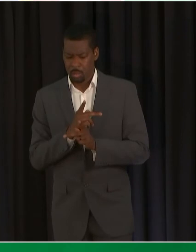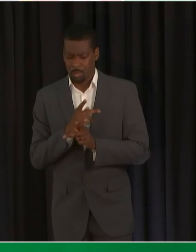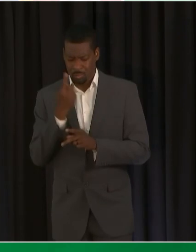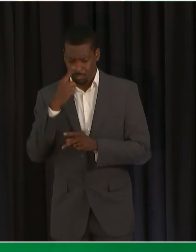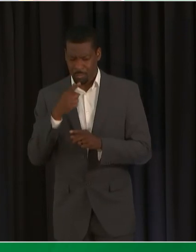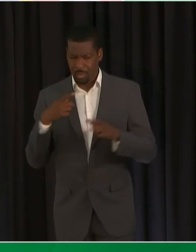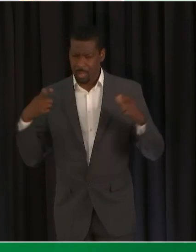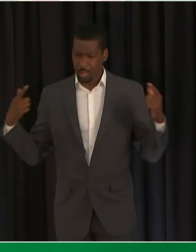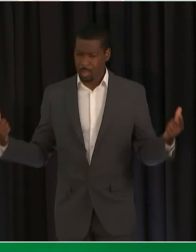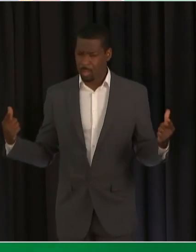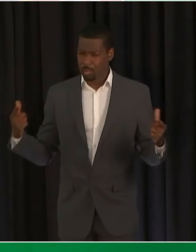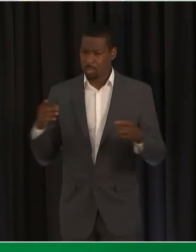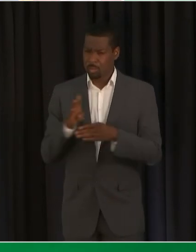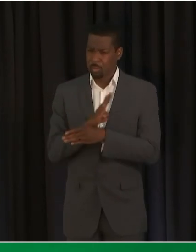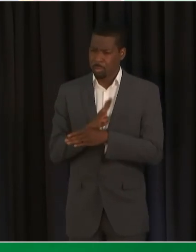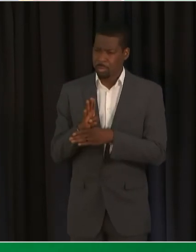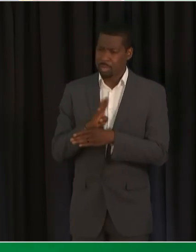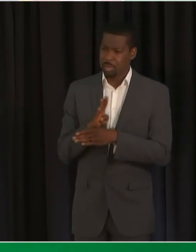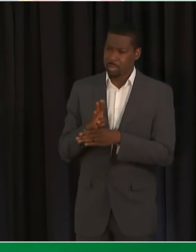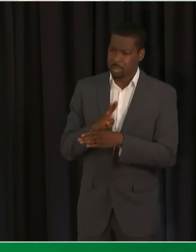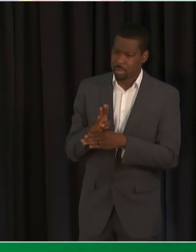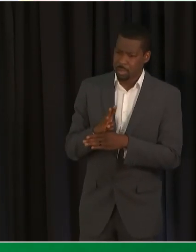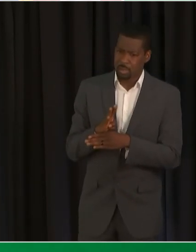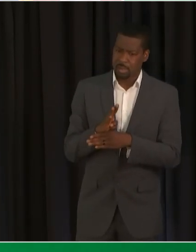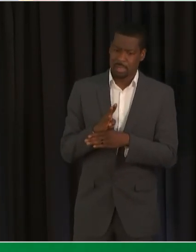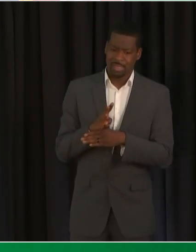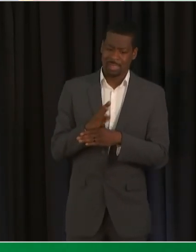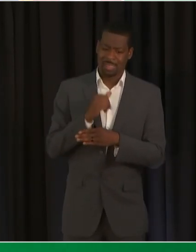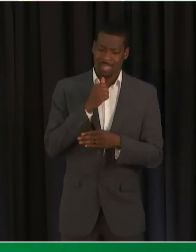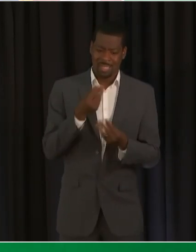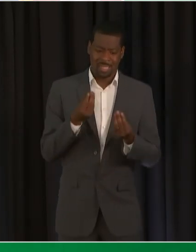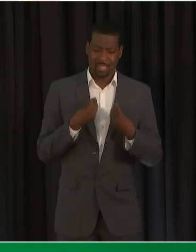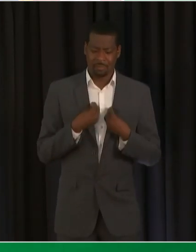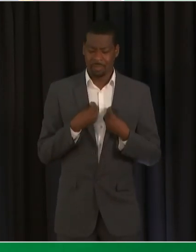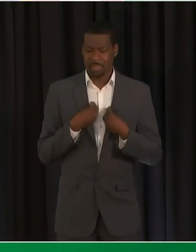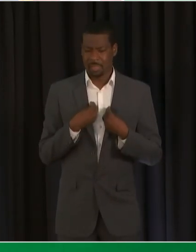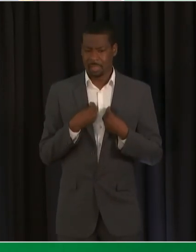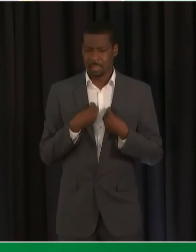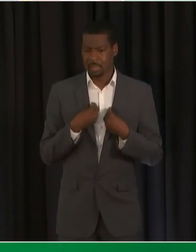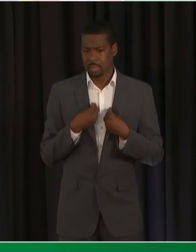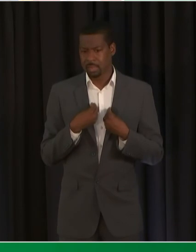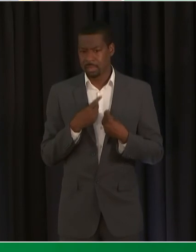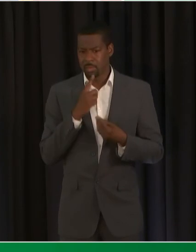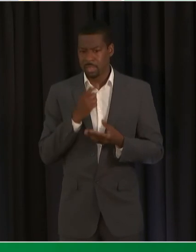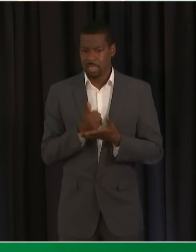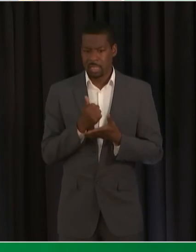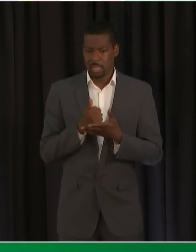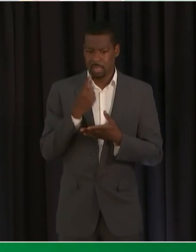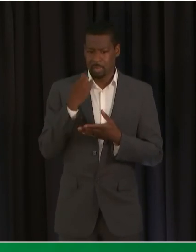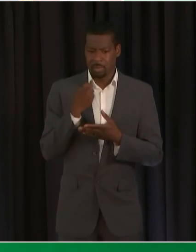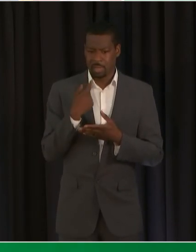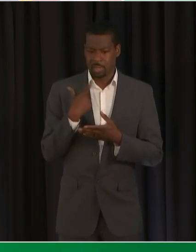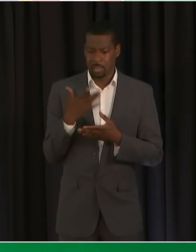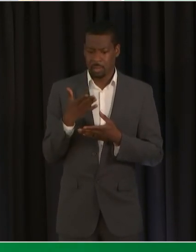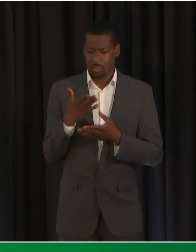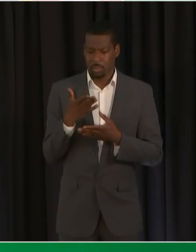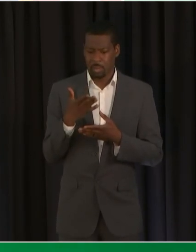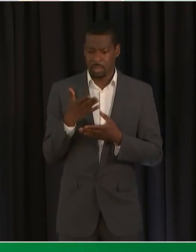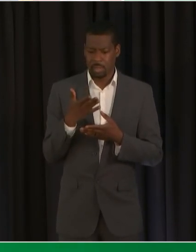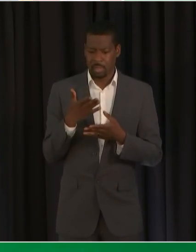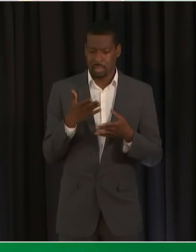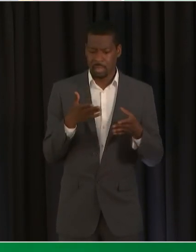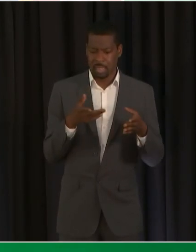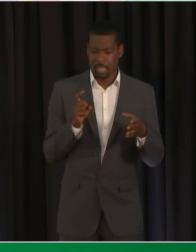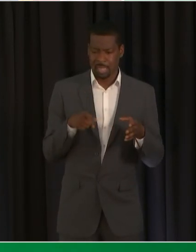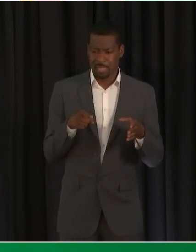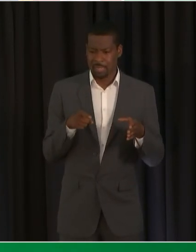gauged toward larger businesses, which then does not give us a lot of latitude because basically we already, small local businesses